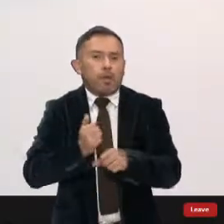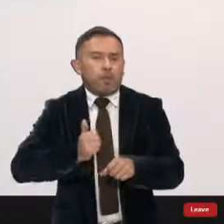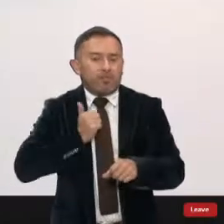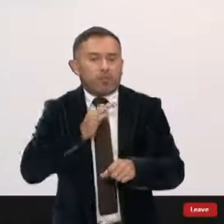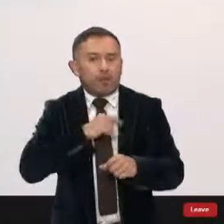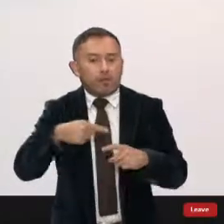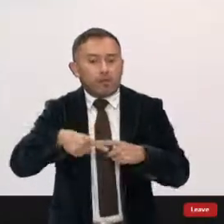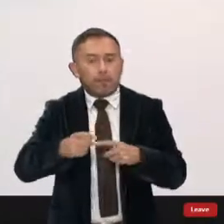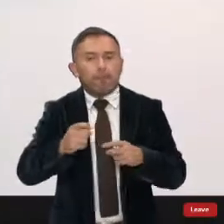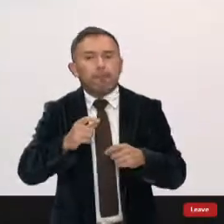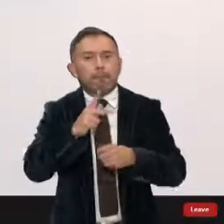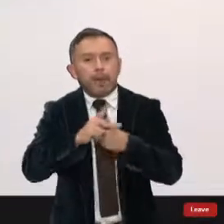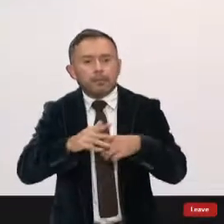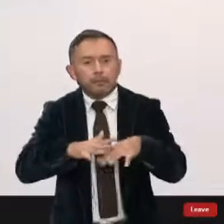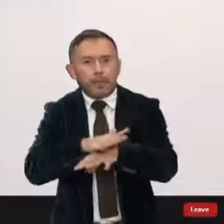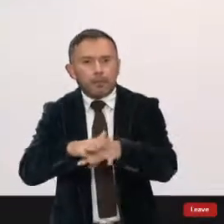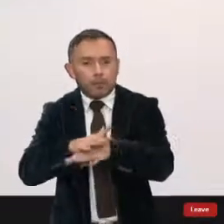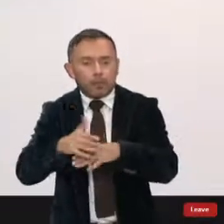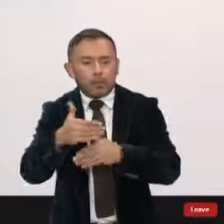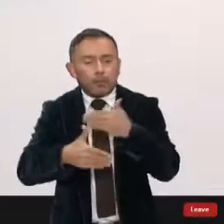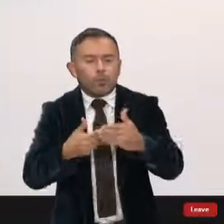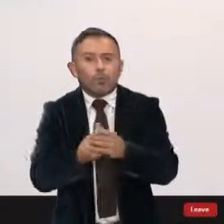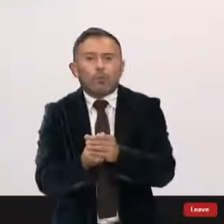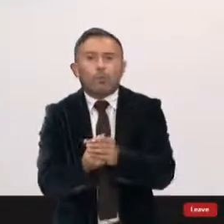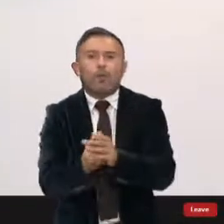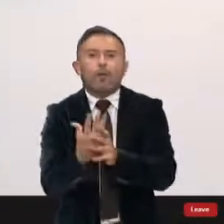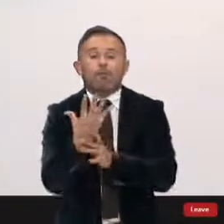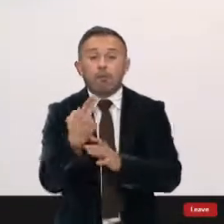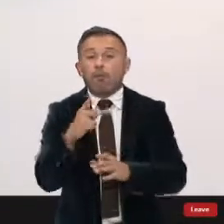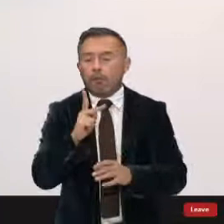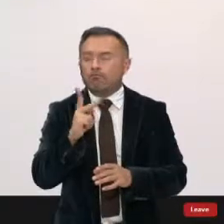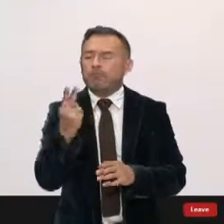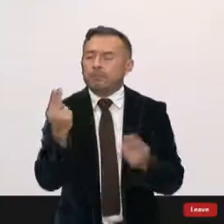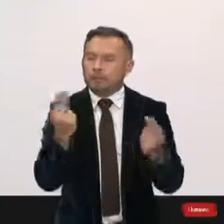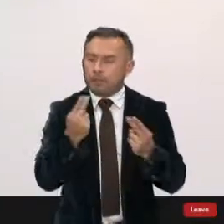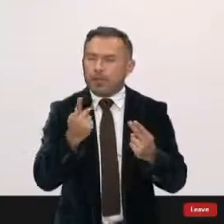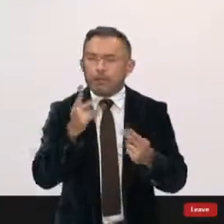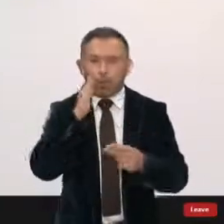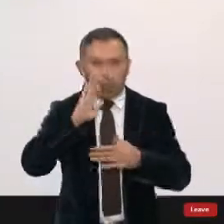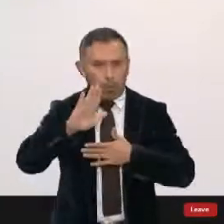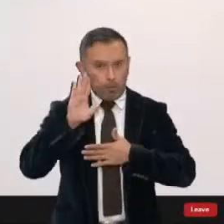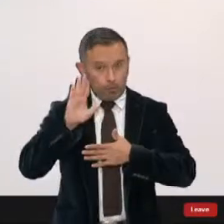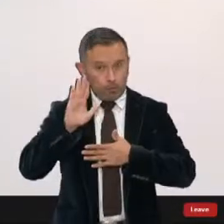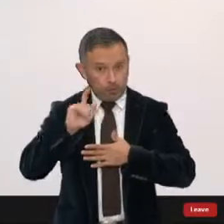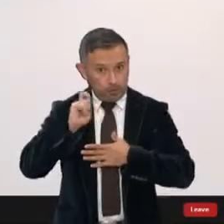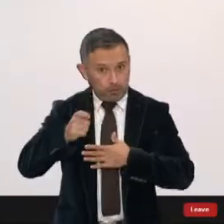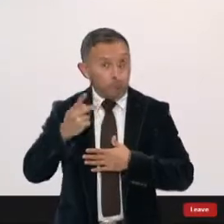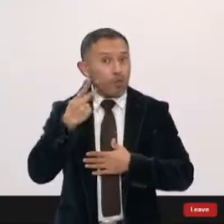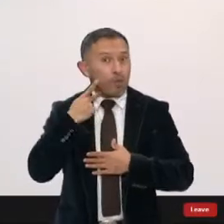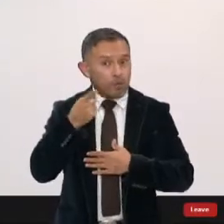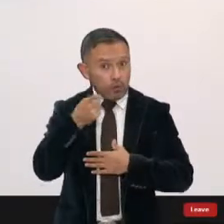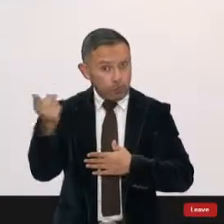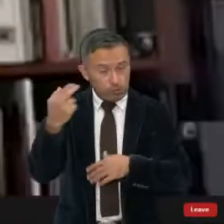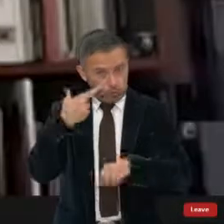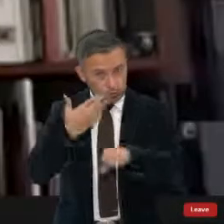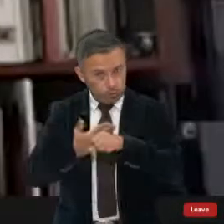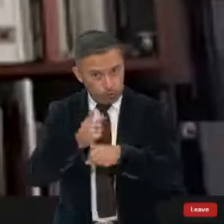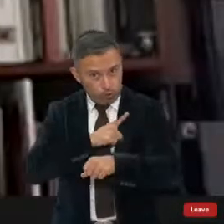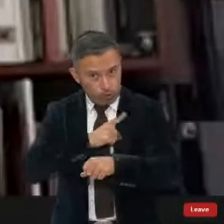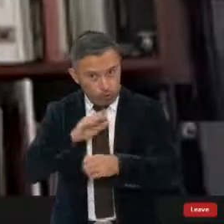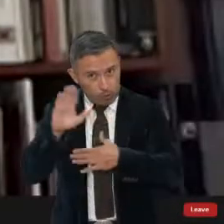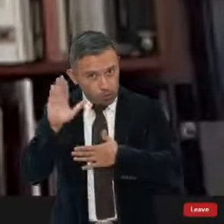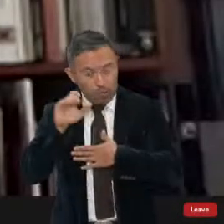renewal and a democratization of the country. But we need commitment for this, not only from politicians,